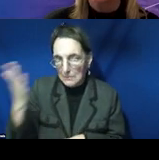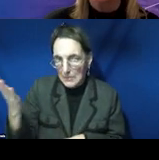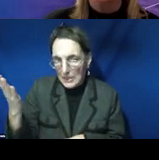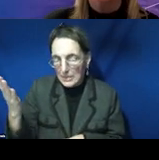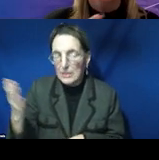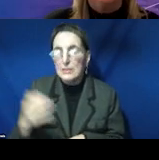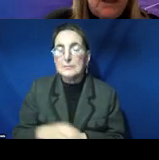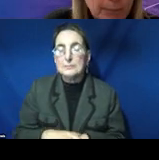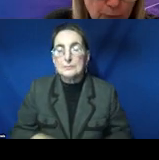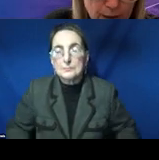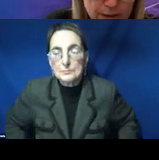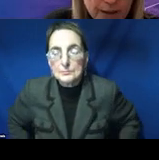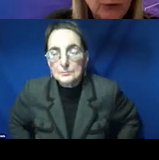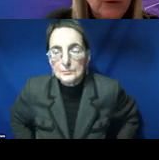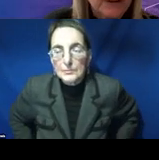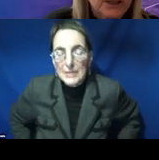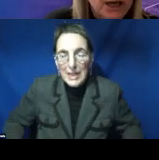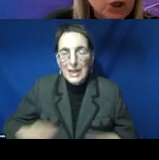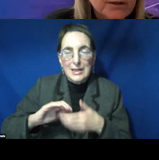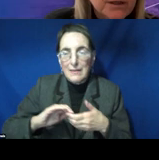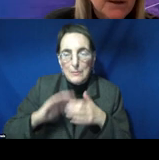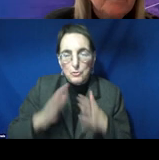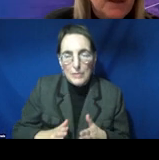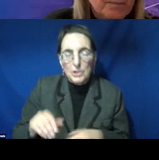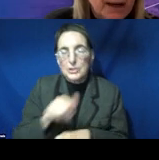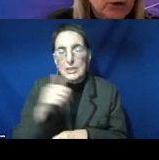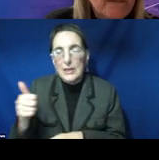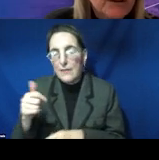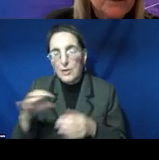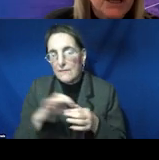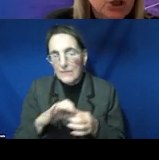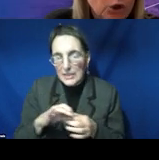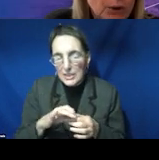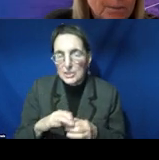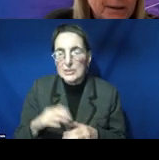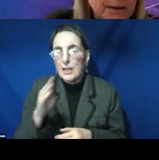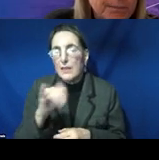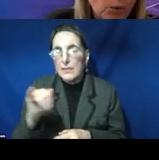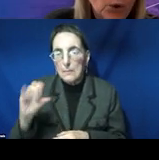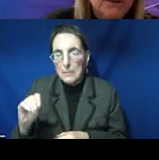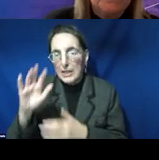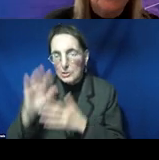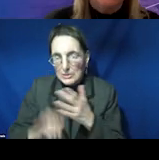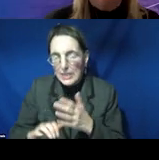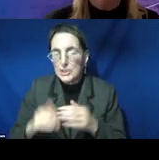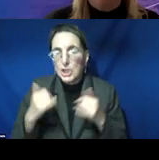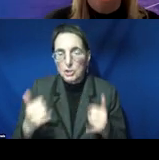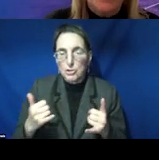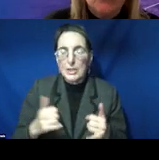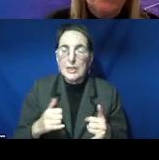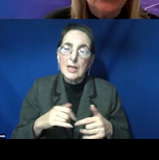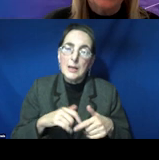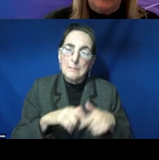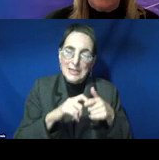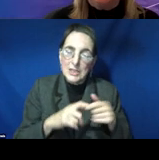proposal submission, collaborators and other affiliations, the biographical sketch and current and pending support. You will